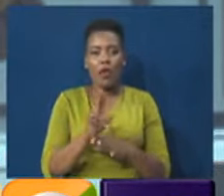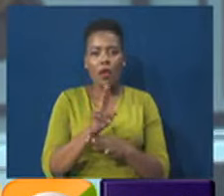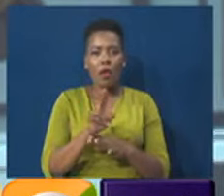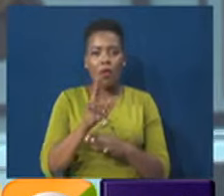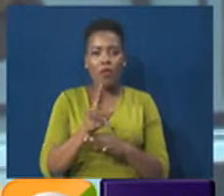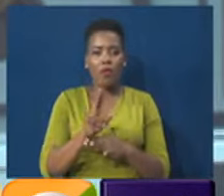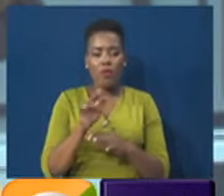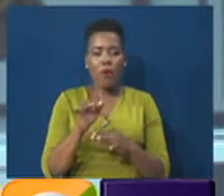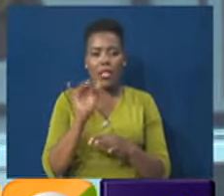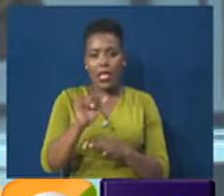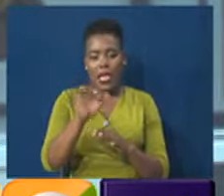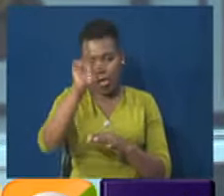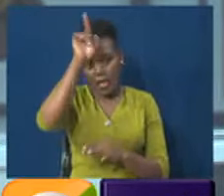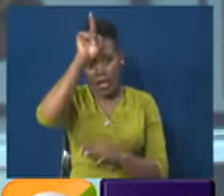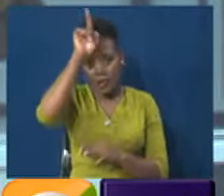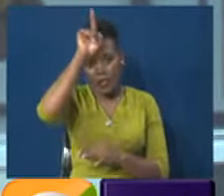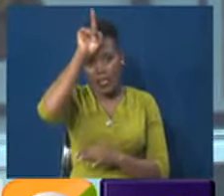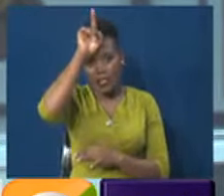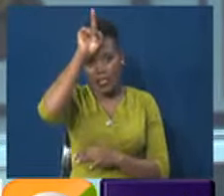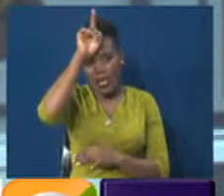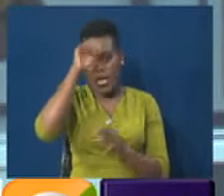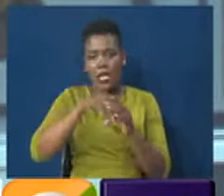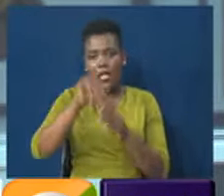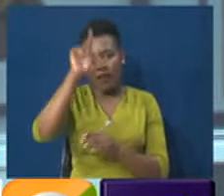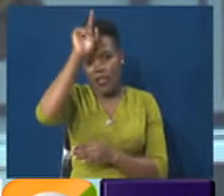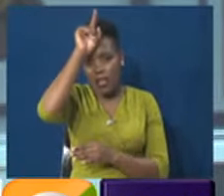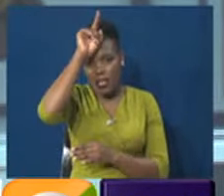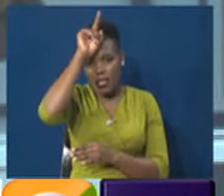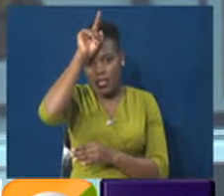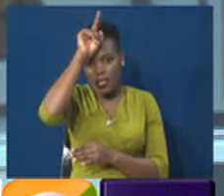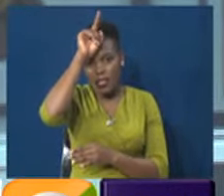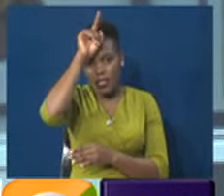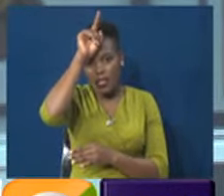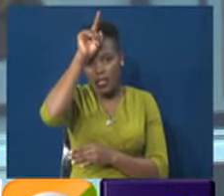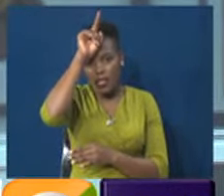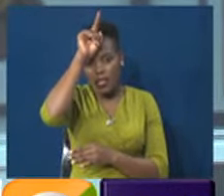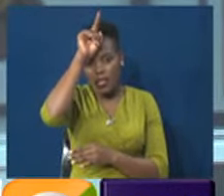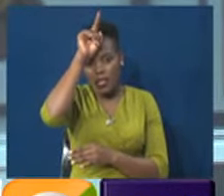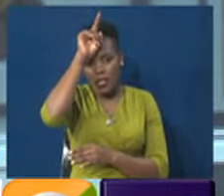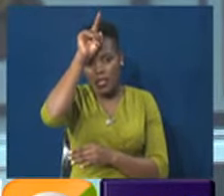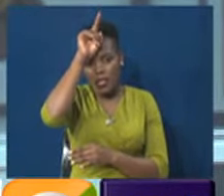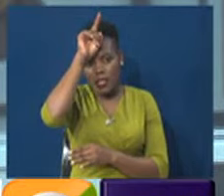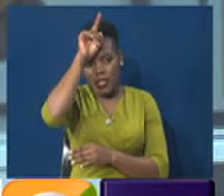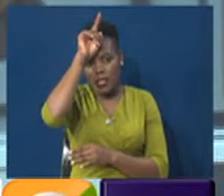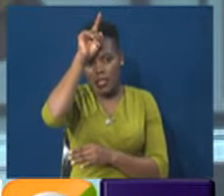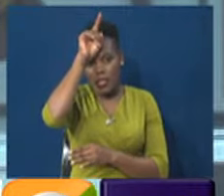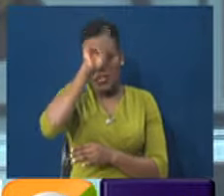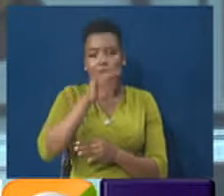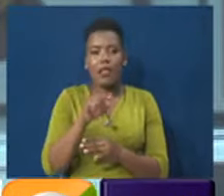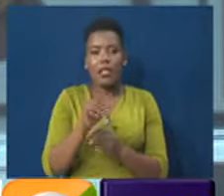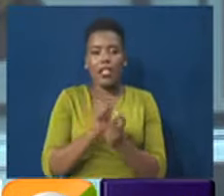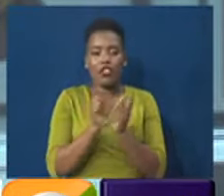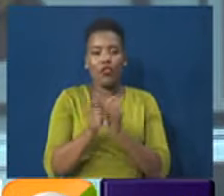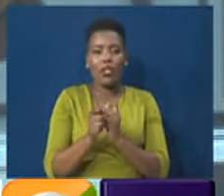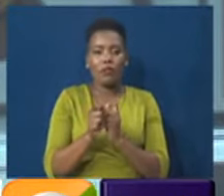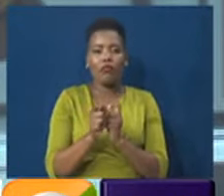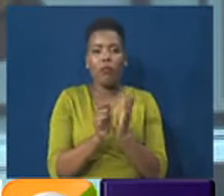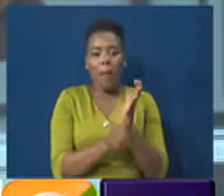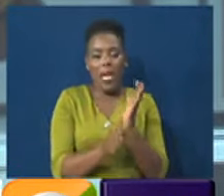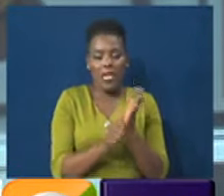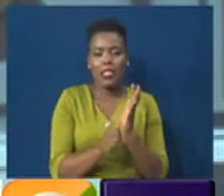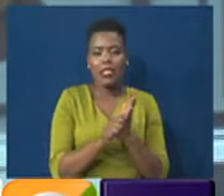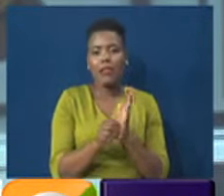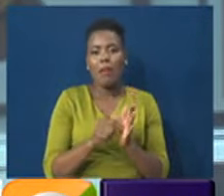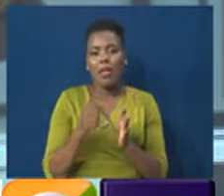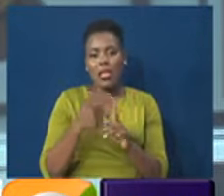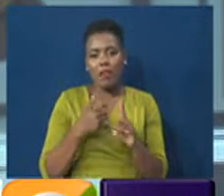upcountry. In the upcountry, they siaga their unga, you know, Gorogoro. I come from